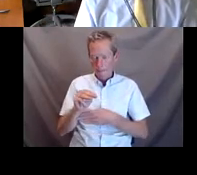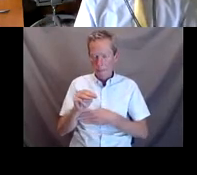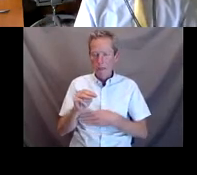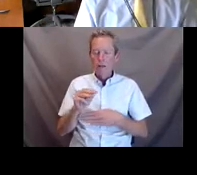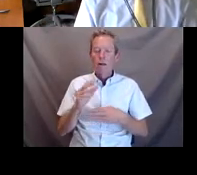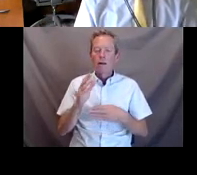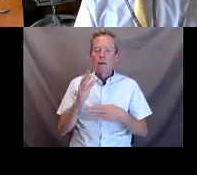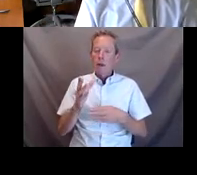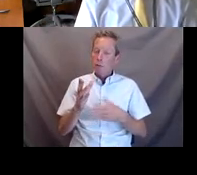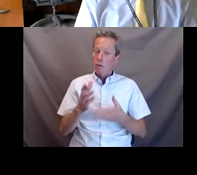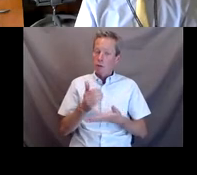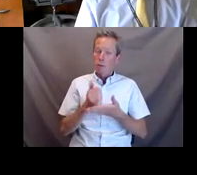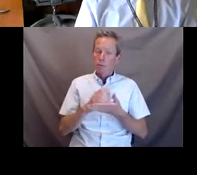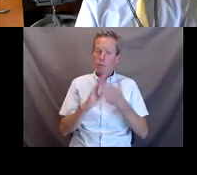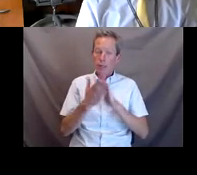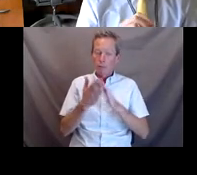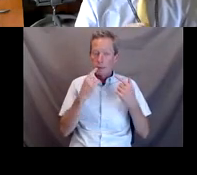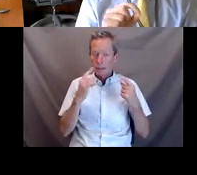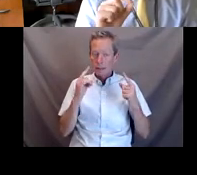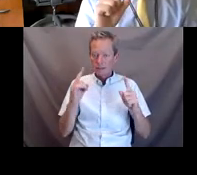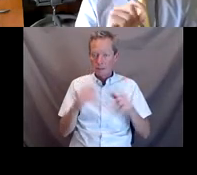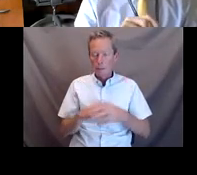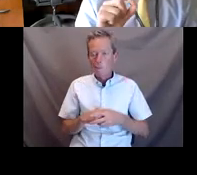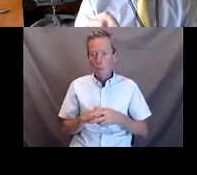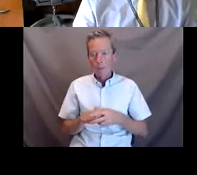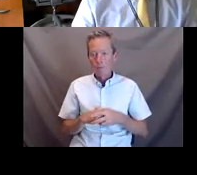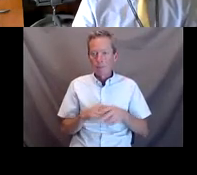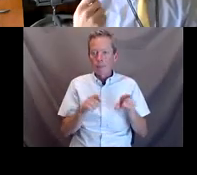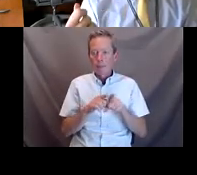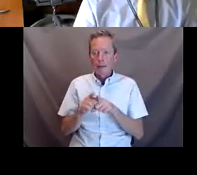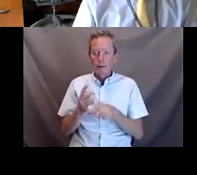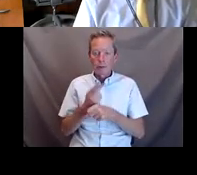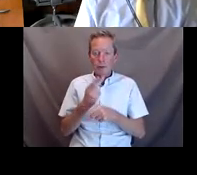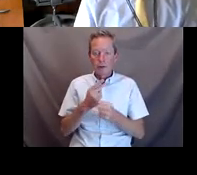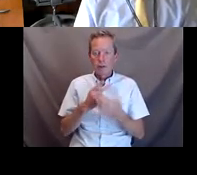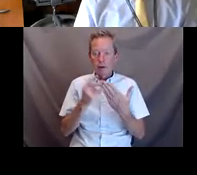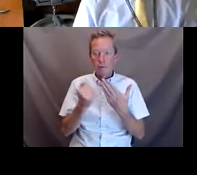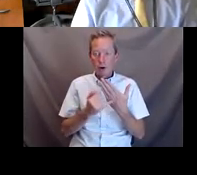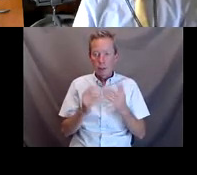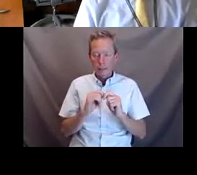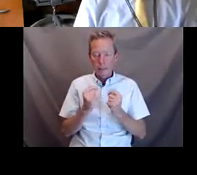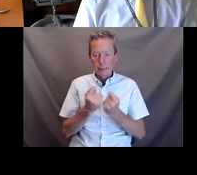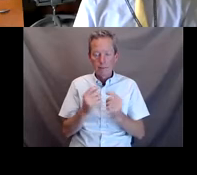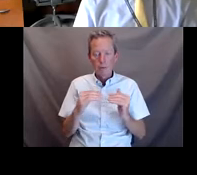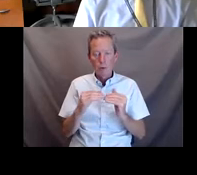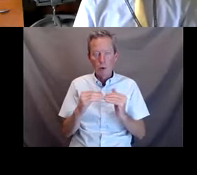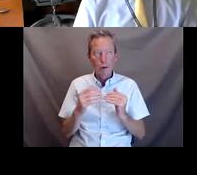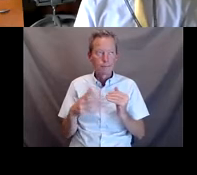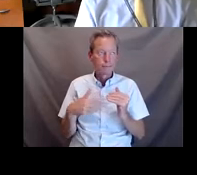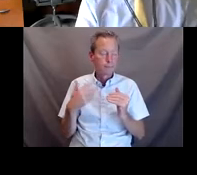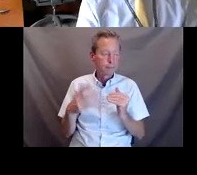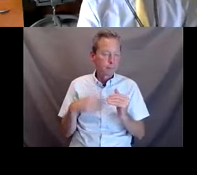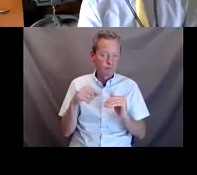ultimately make it successful. It's also, we're utilizing our project team to further